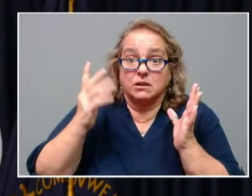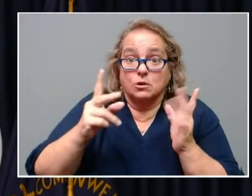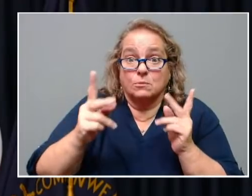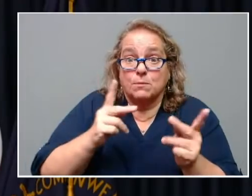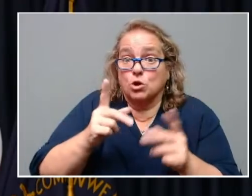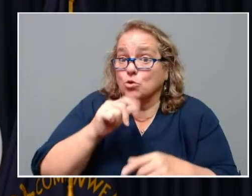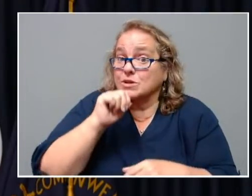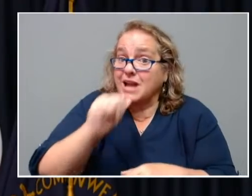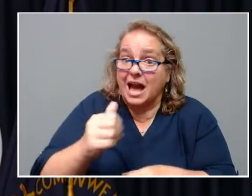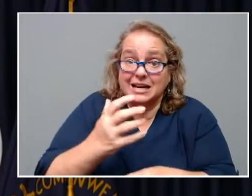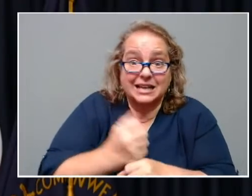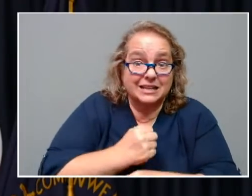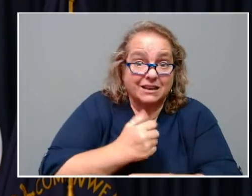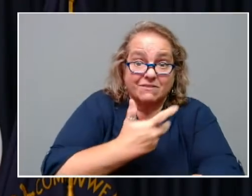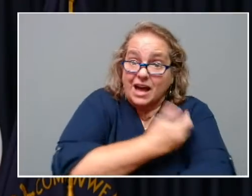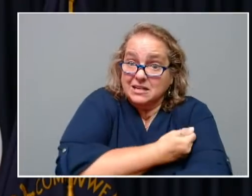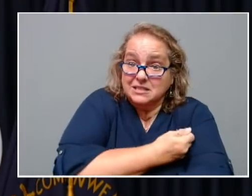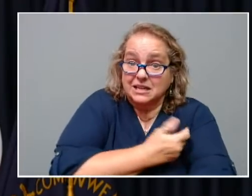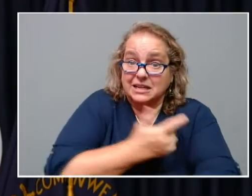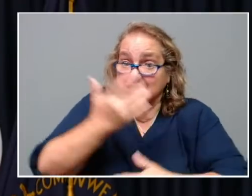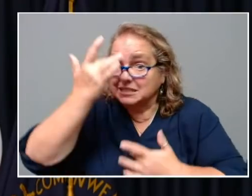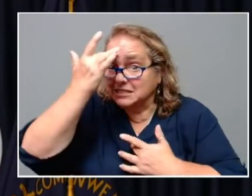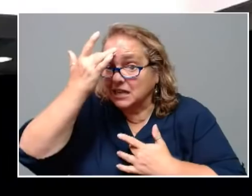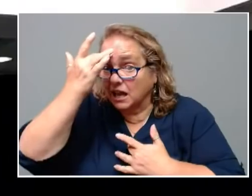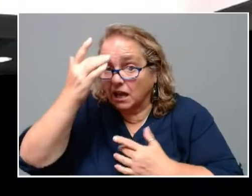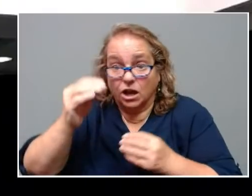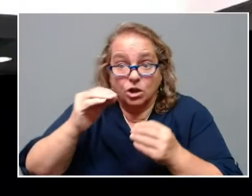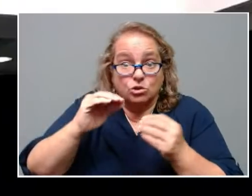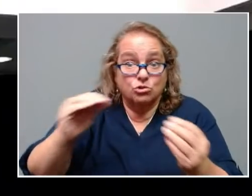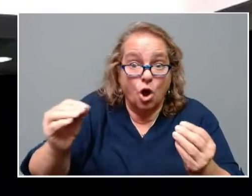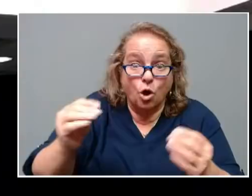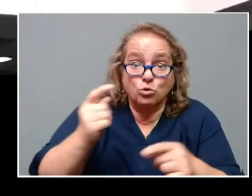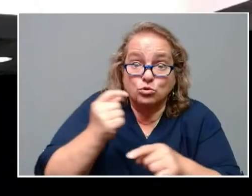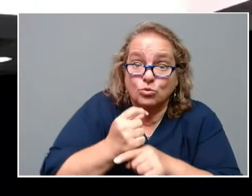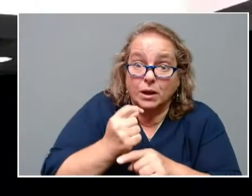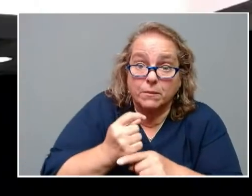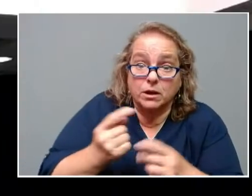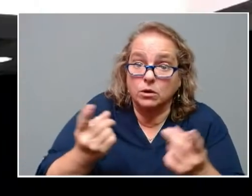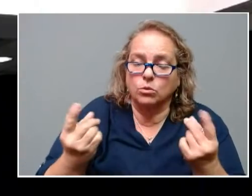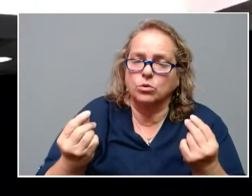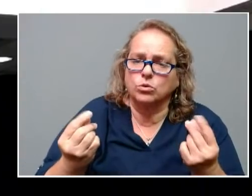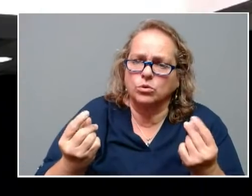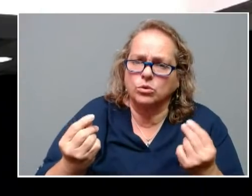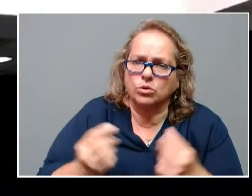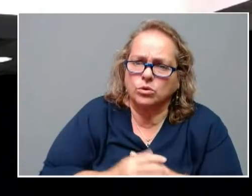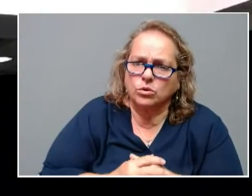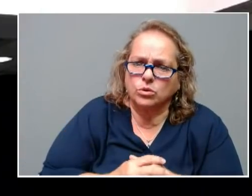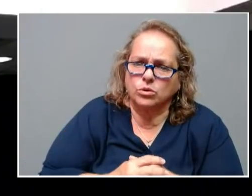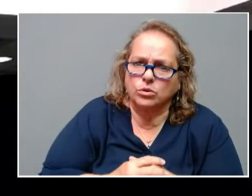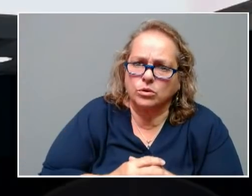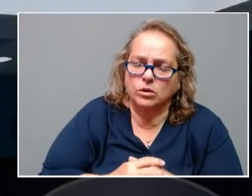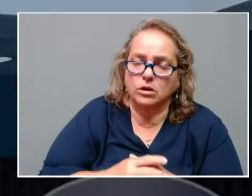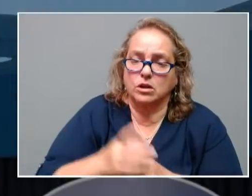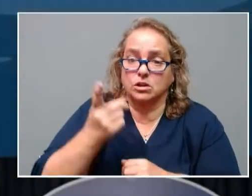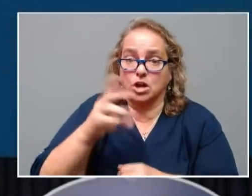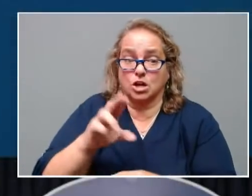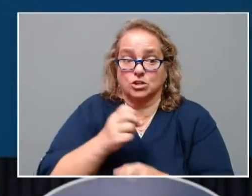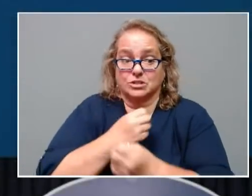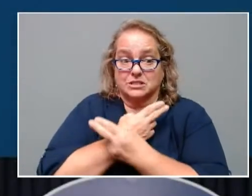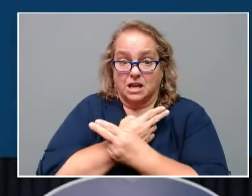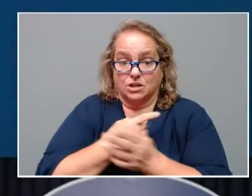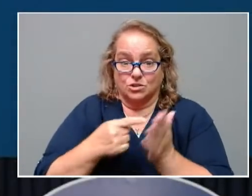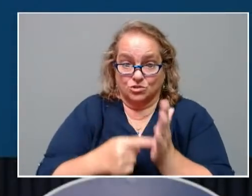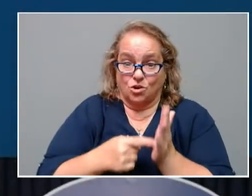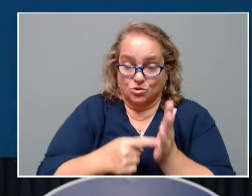sick and there is no antibody treatment for them. Dr. Stack has been showing this. It is shown how